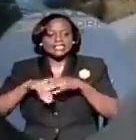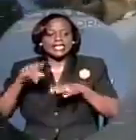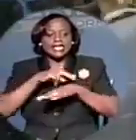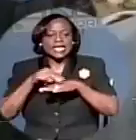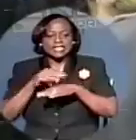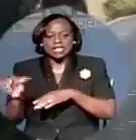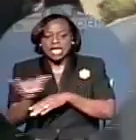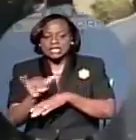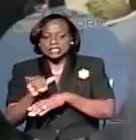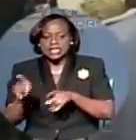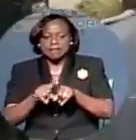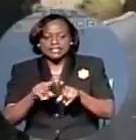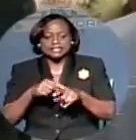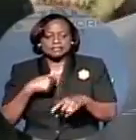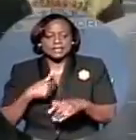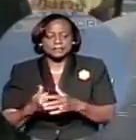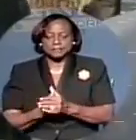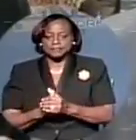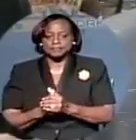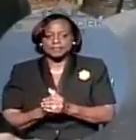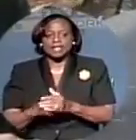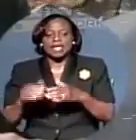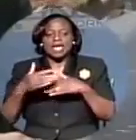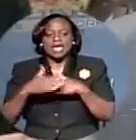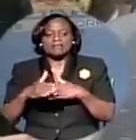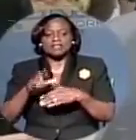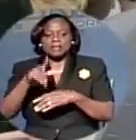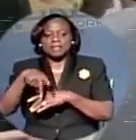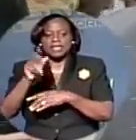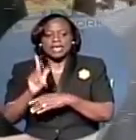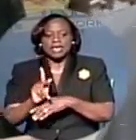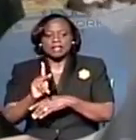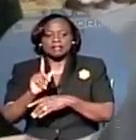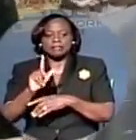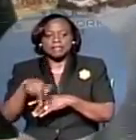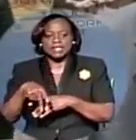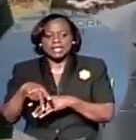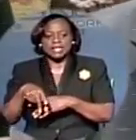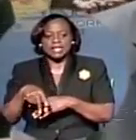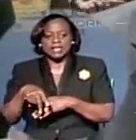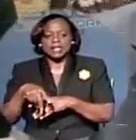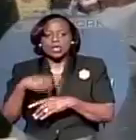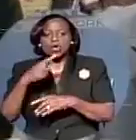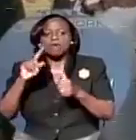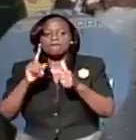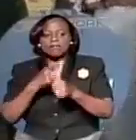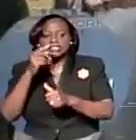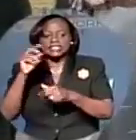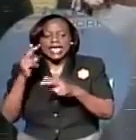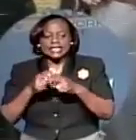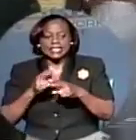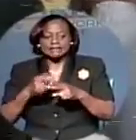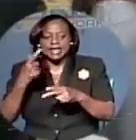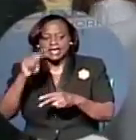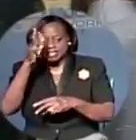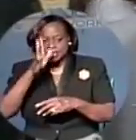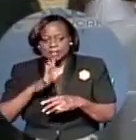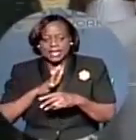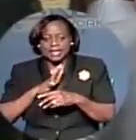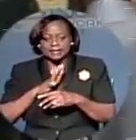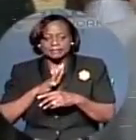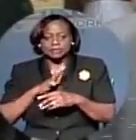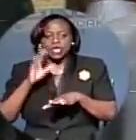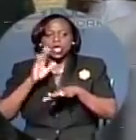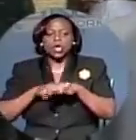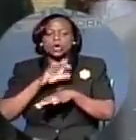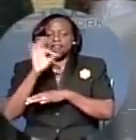do. After the PLP's press release, many debated that it was the PLP who first identified the man. On Friday,